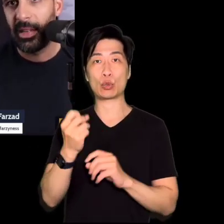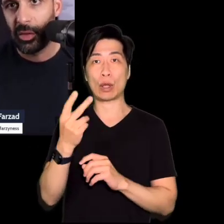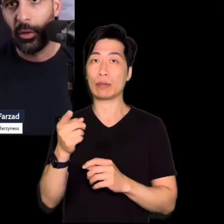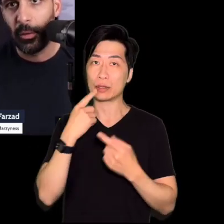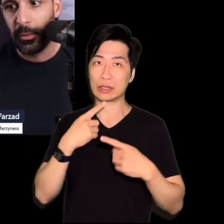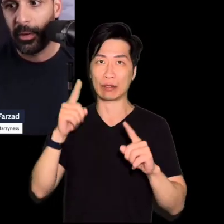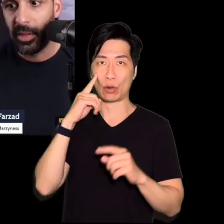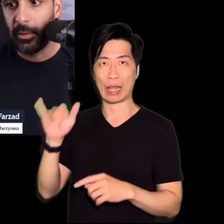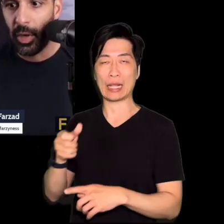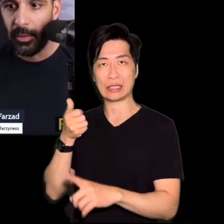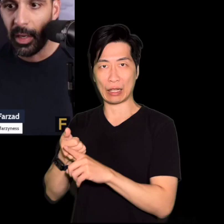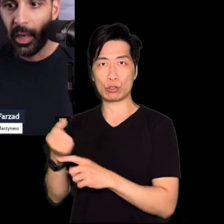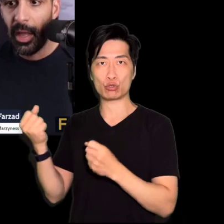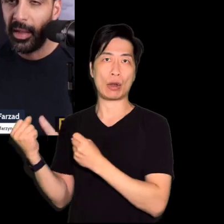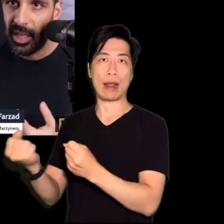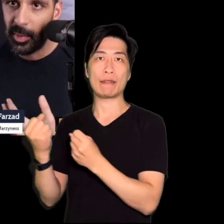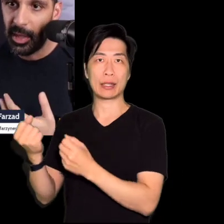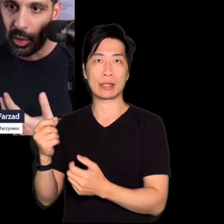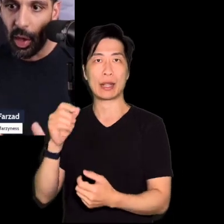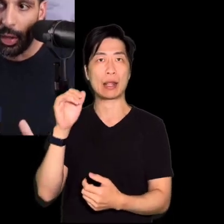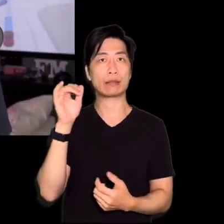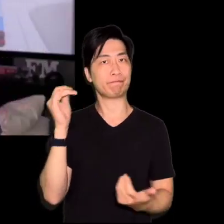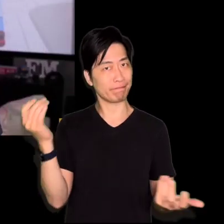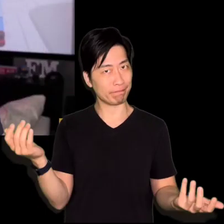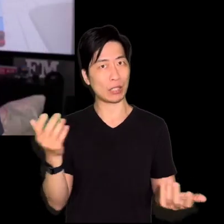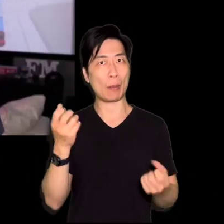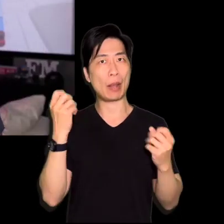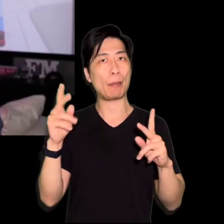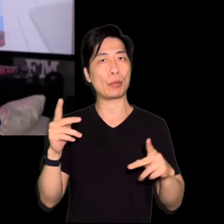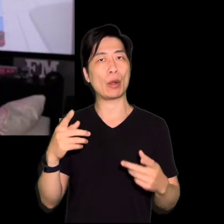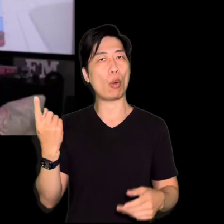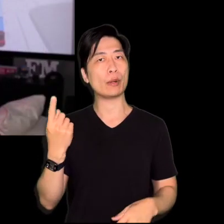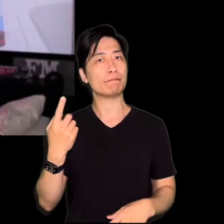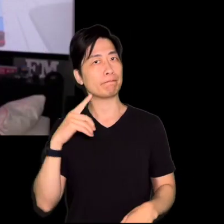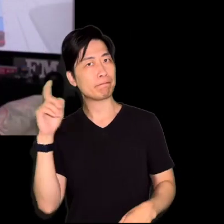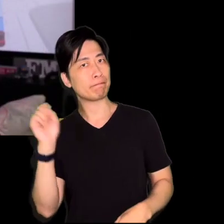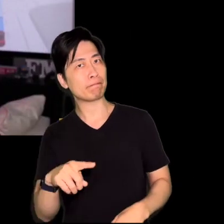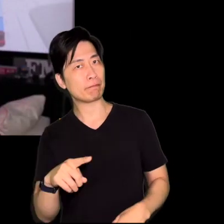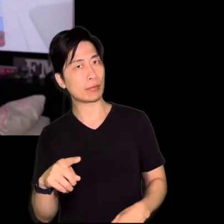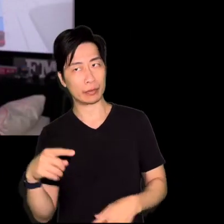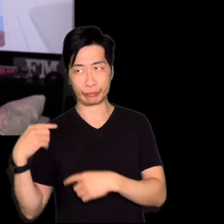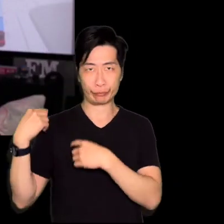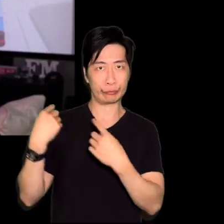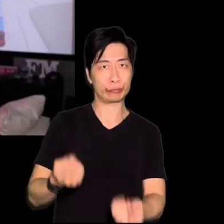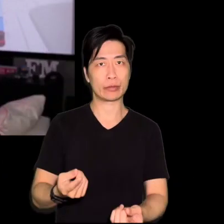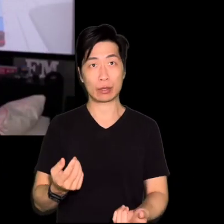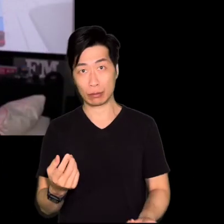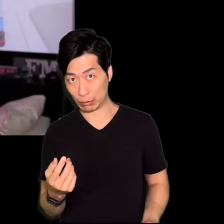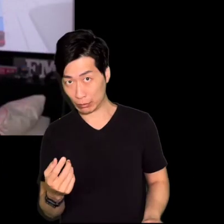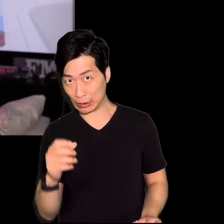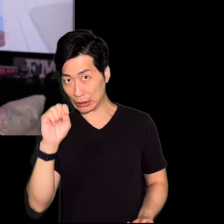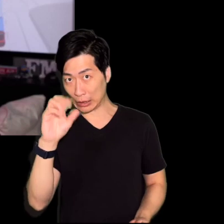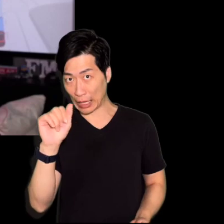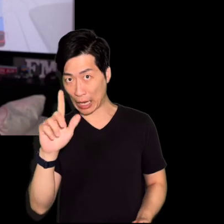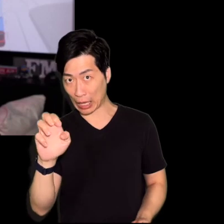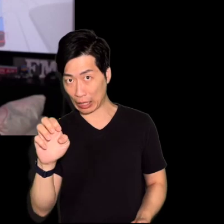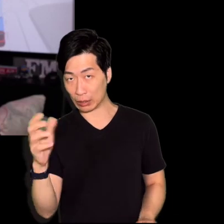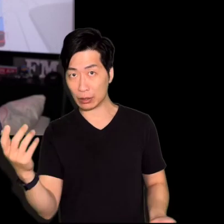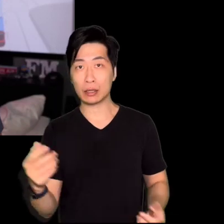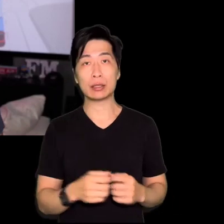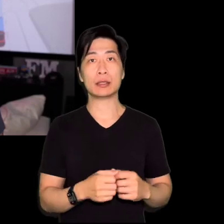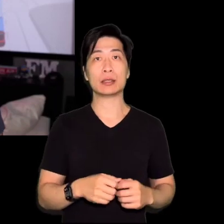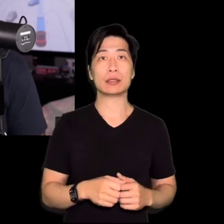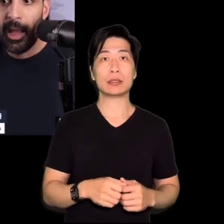software that has software for self-driving. And this has been the long, you know, the age-old question when it comes to this, this dynamic with the company